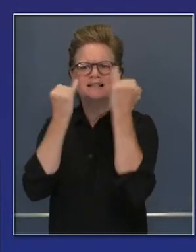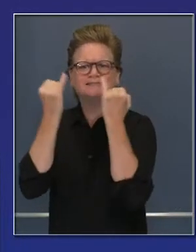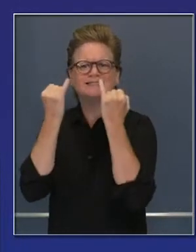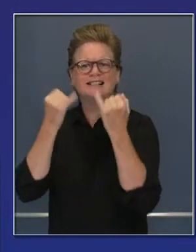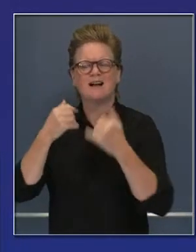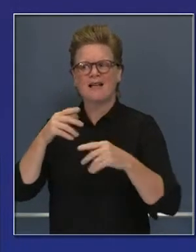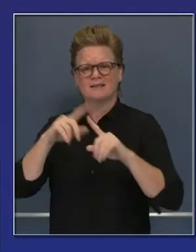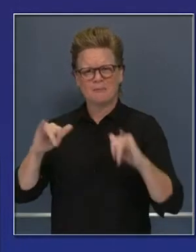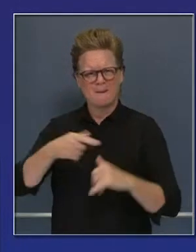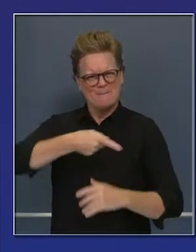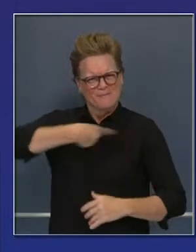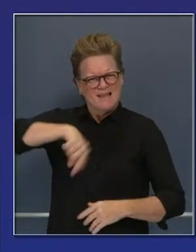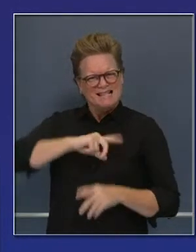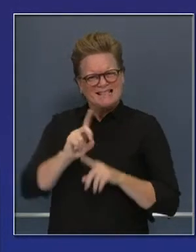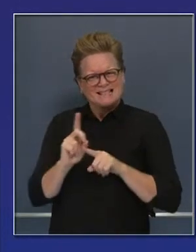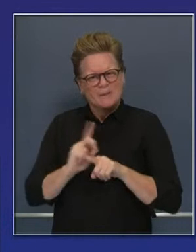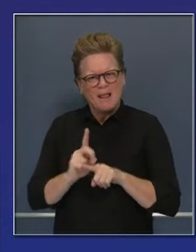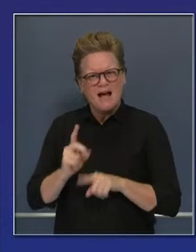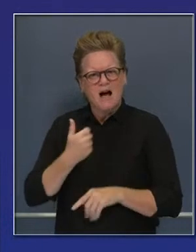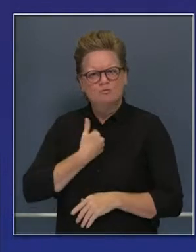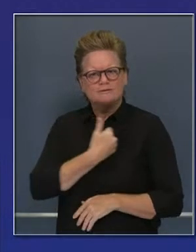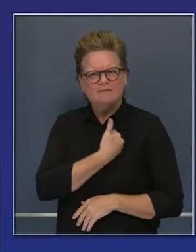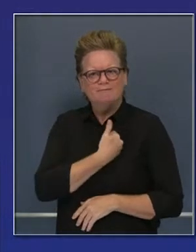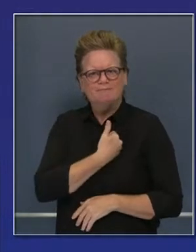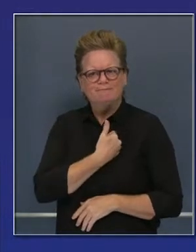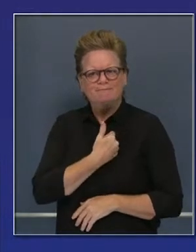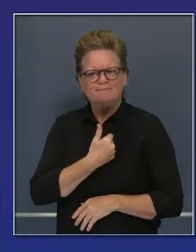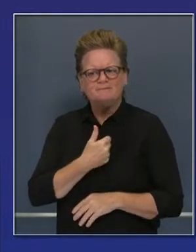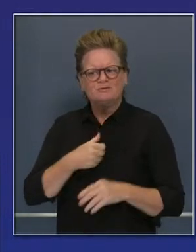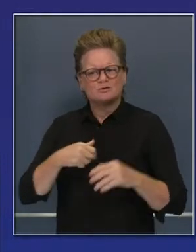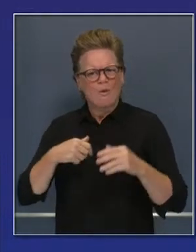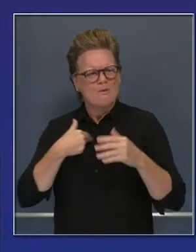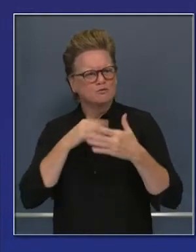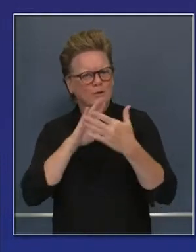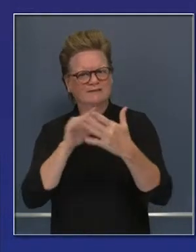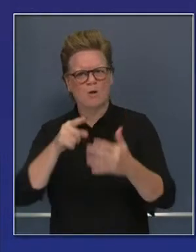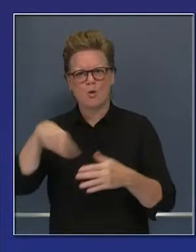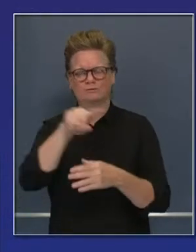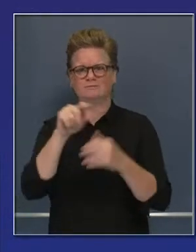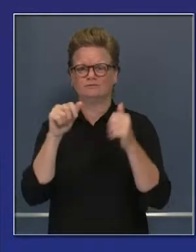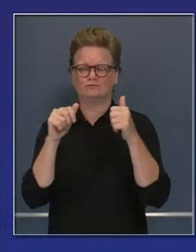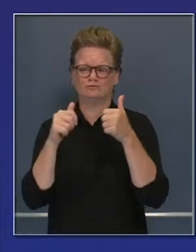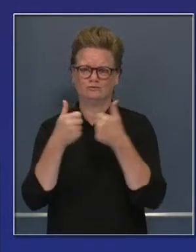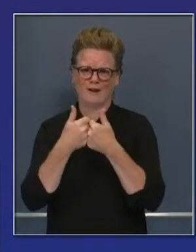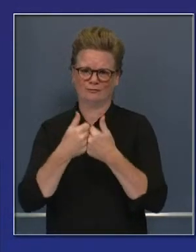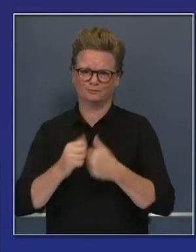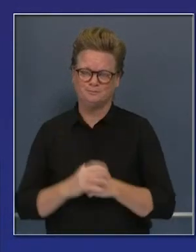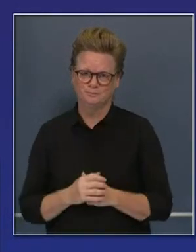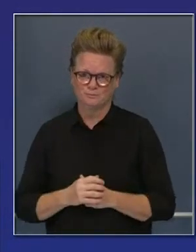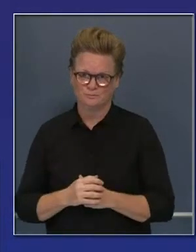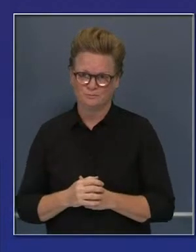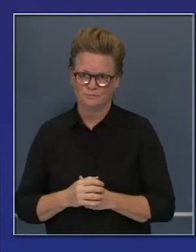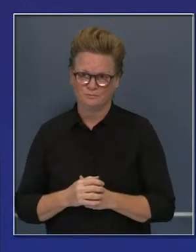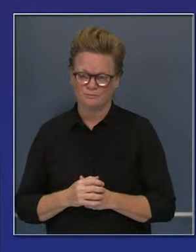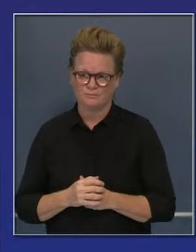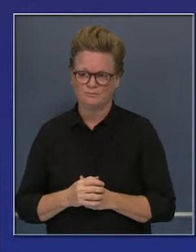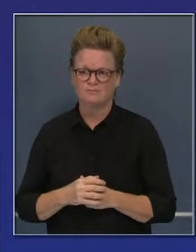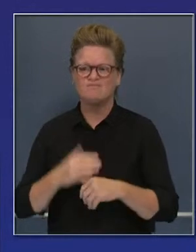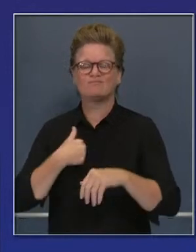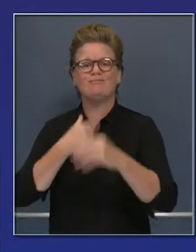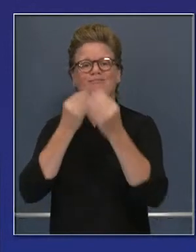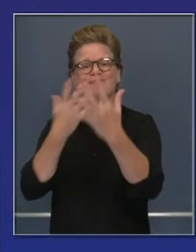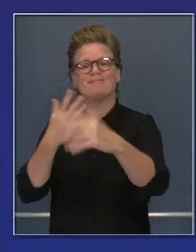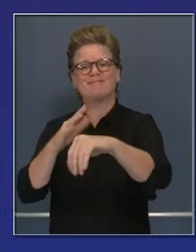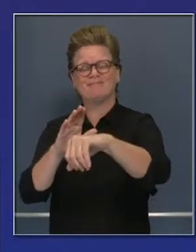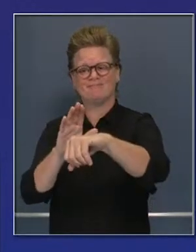these challenges head on. Speaking of challenges that we have to address head on, we have now Diablo wind